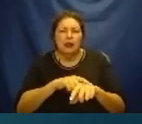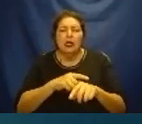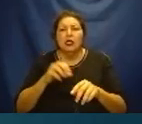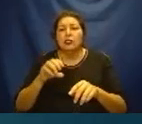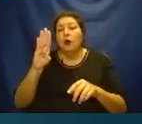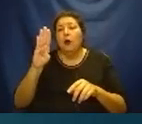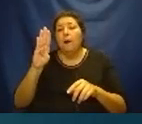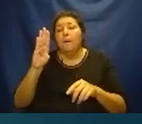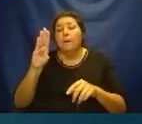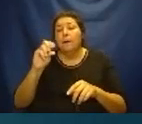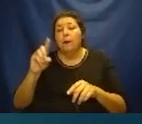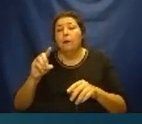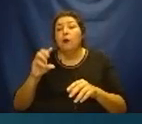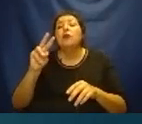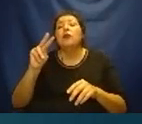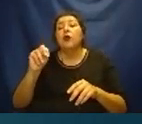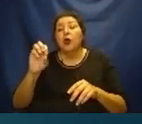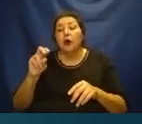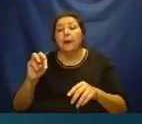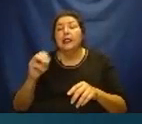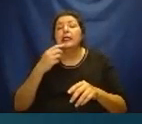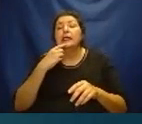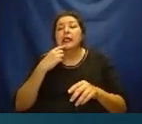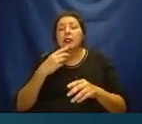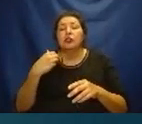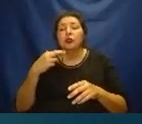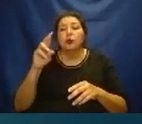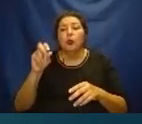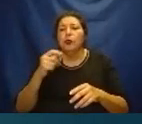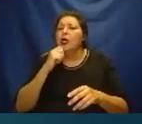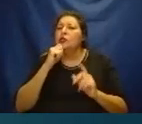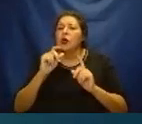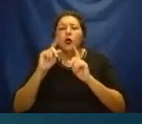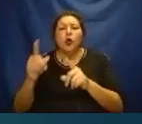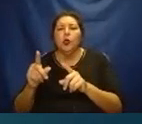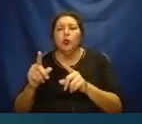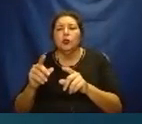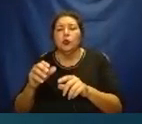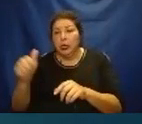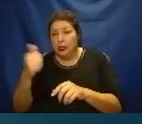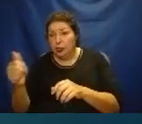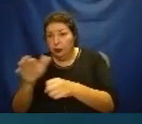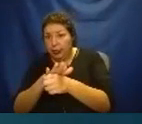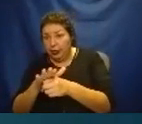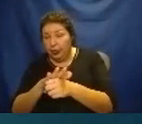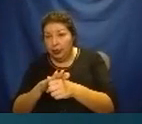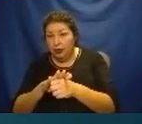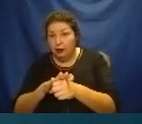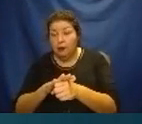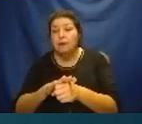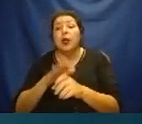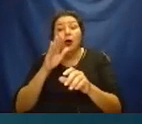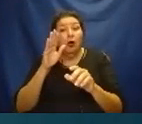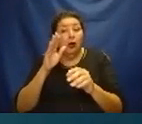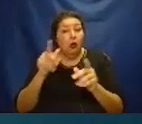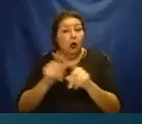"Listen carefully, my daughter. Do not go to glean in another field. Furthermore, do not go from